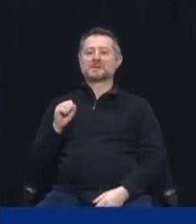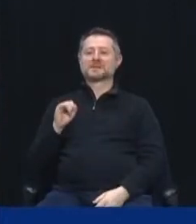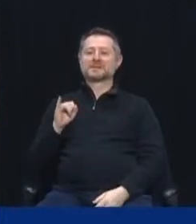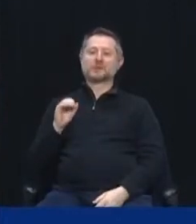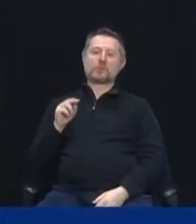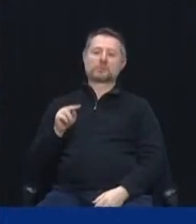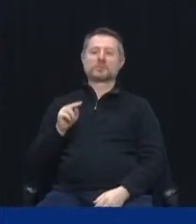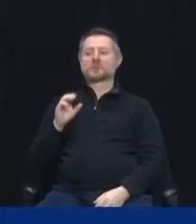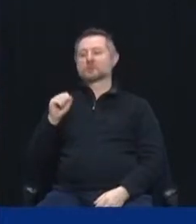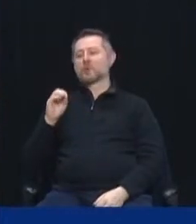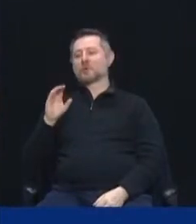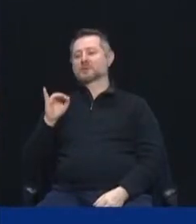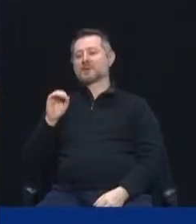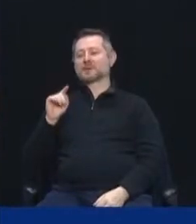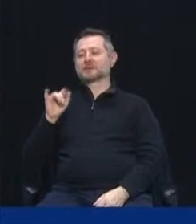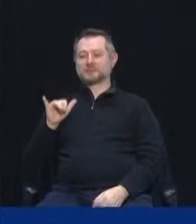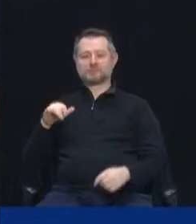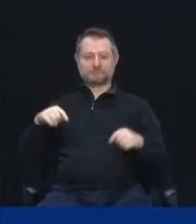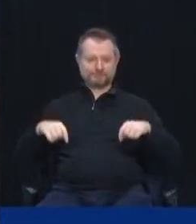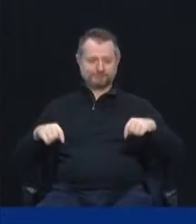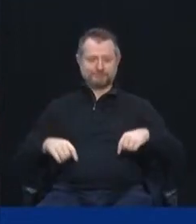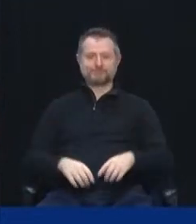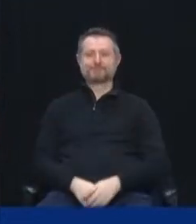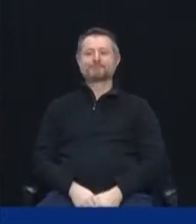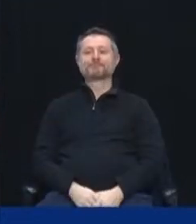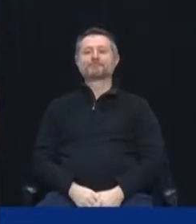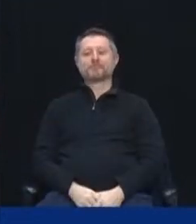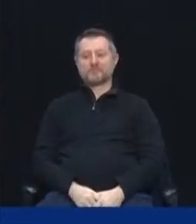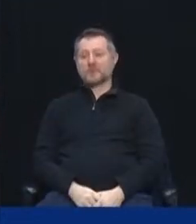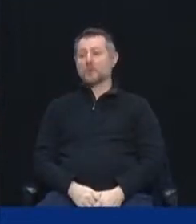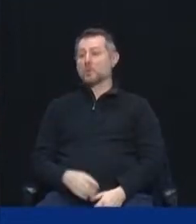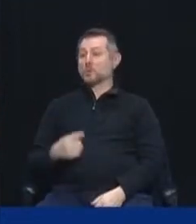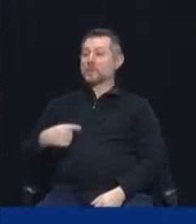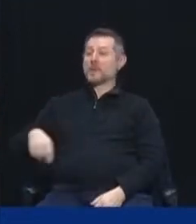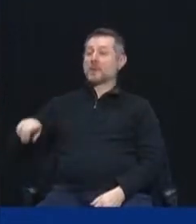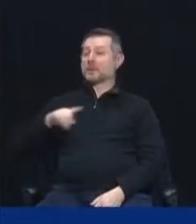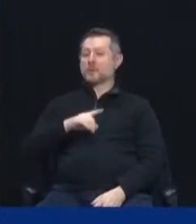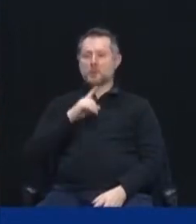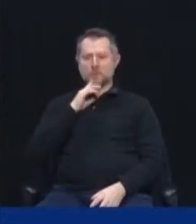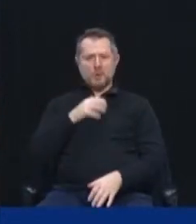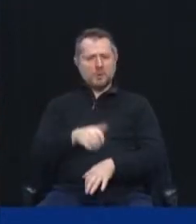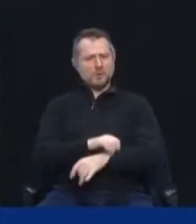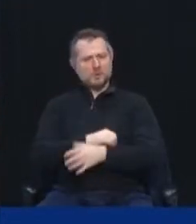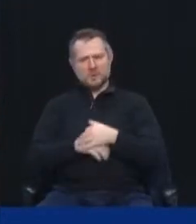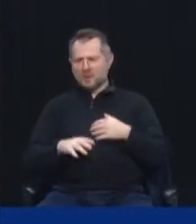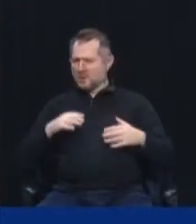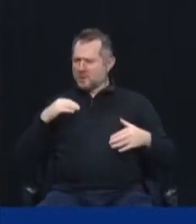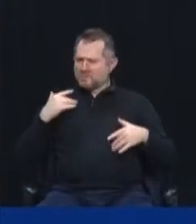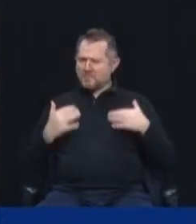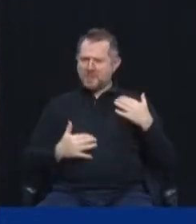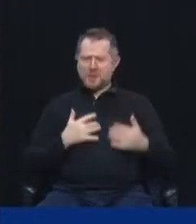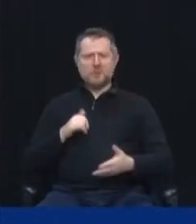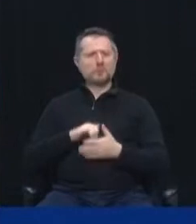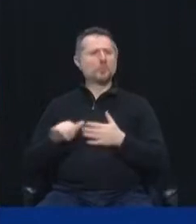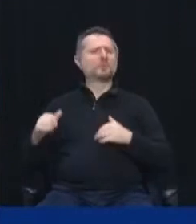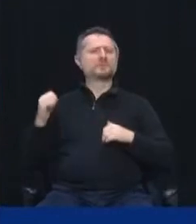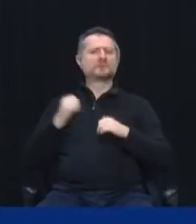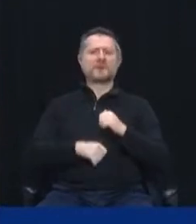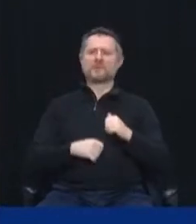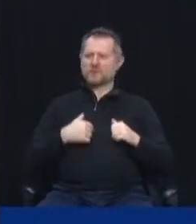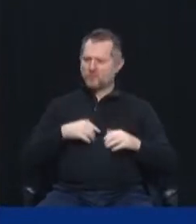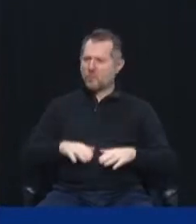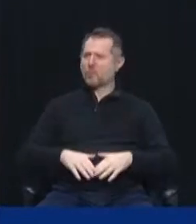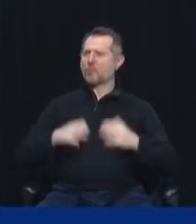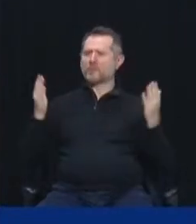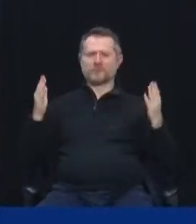Minisync because they have rolled up their sleeves, New York tough, opened their doors to